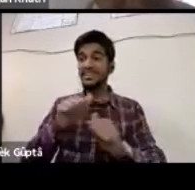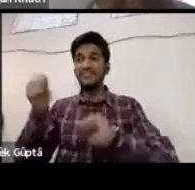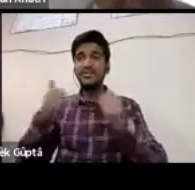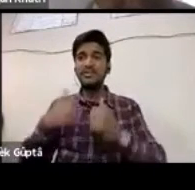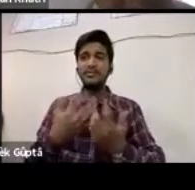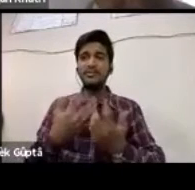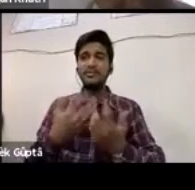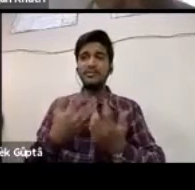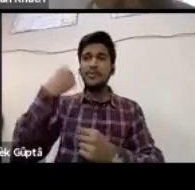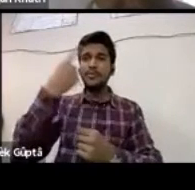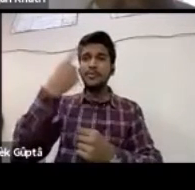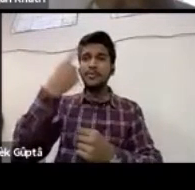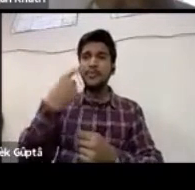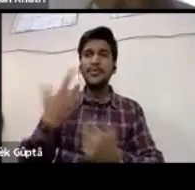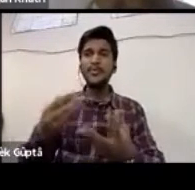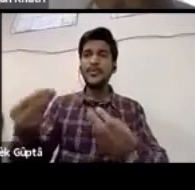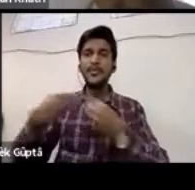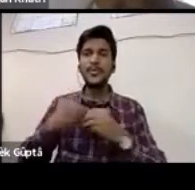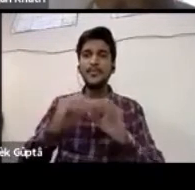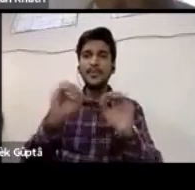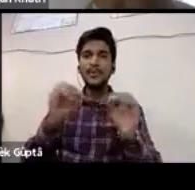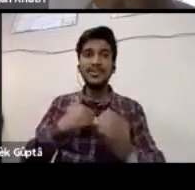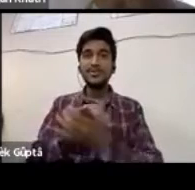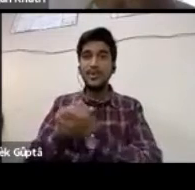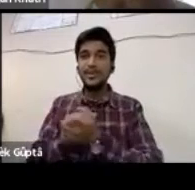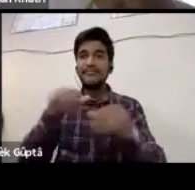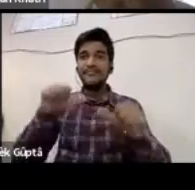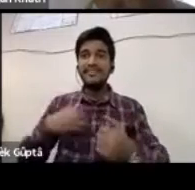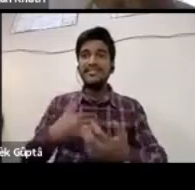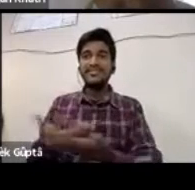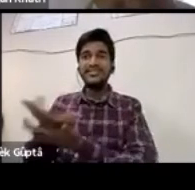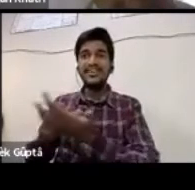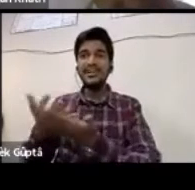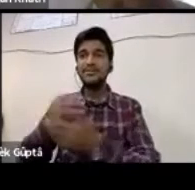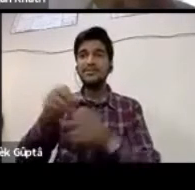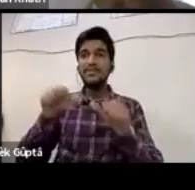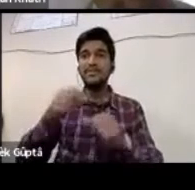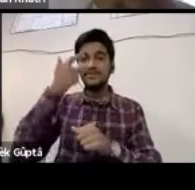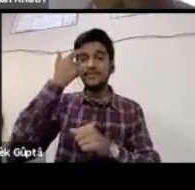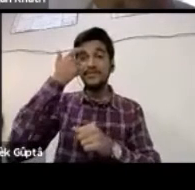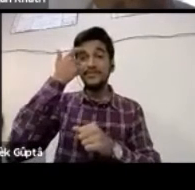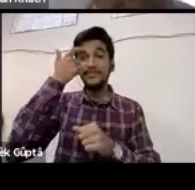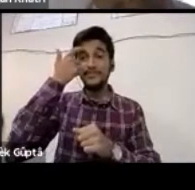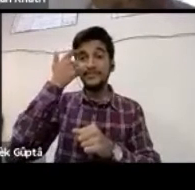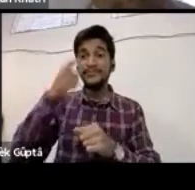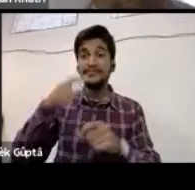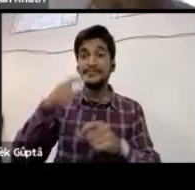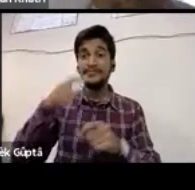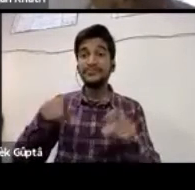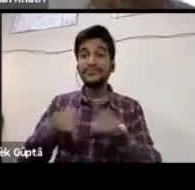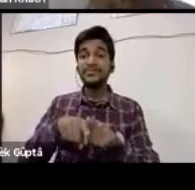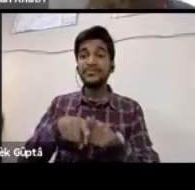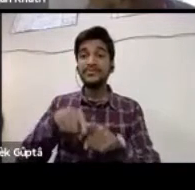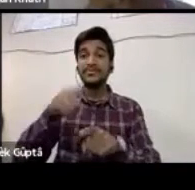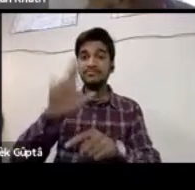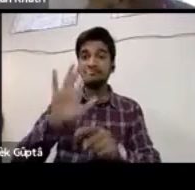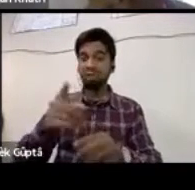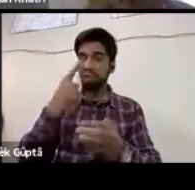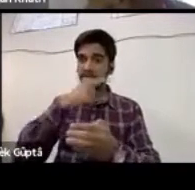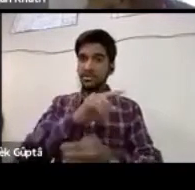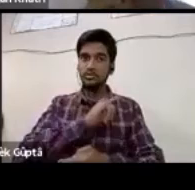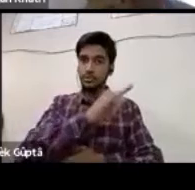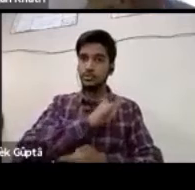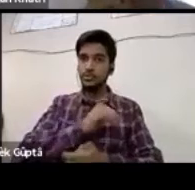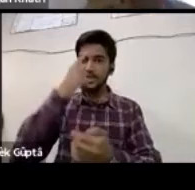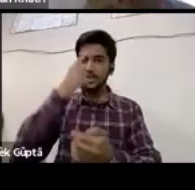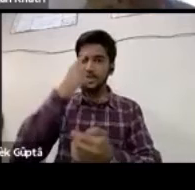life are just a lesson for us to learn, is what I like to believe. Over 1 billion people live with